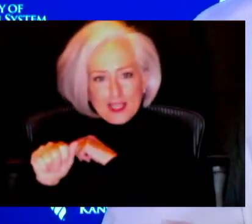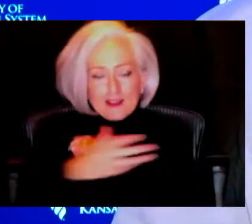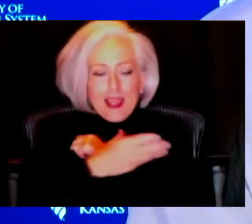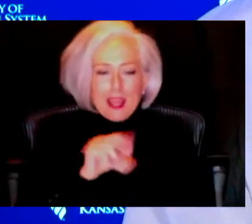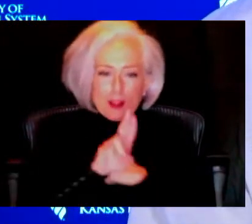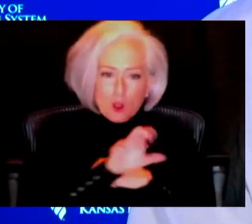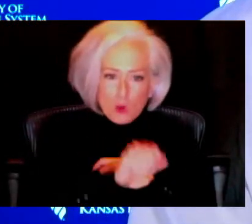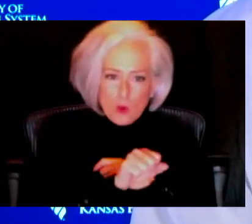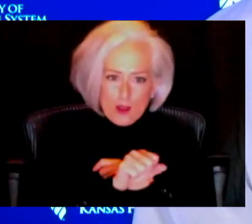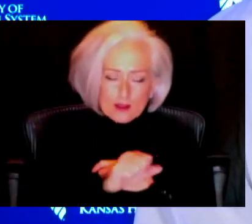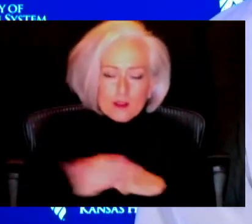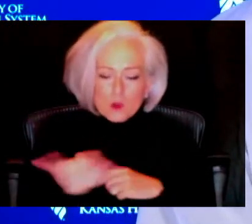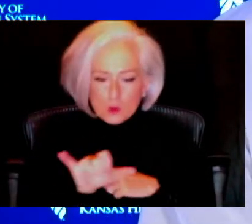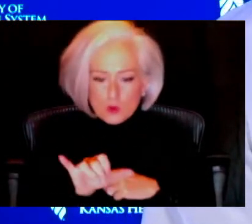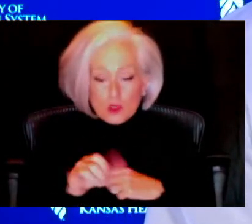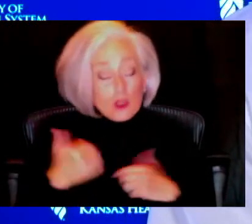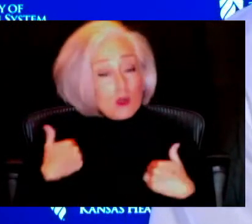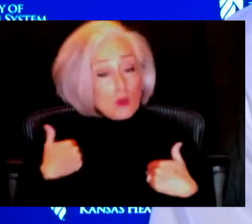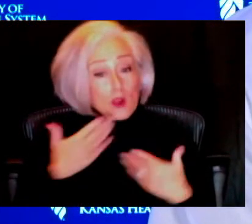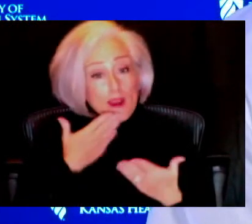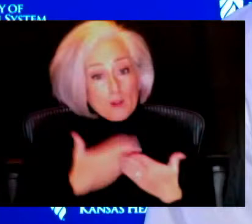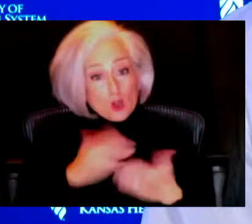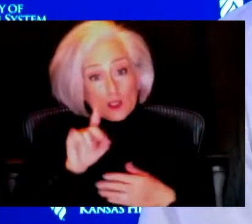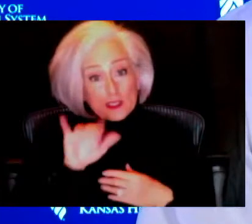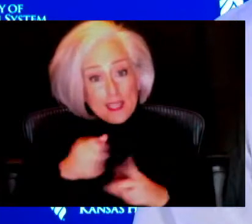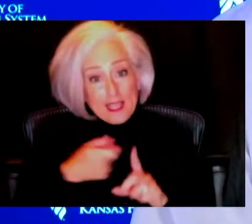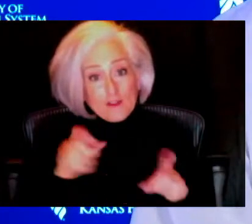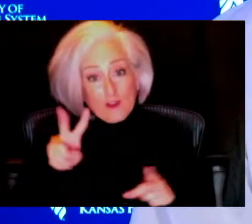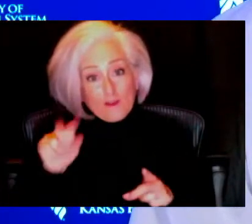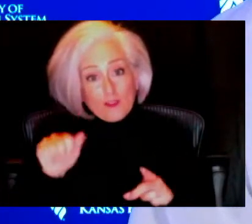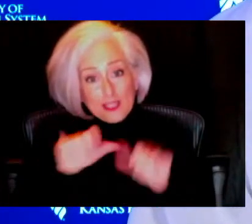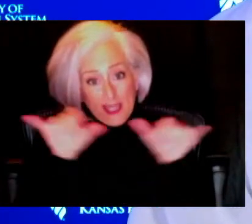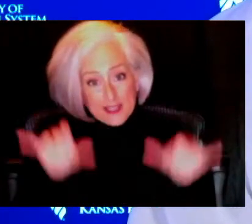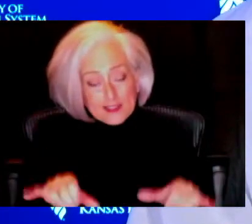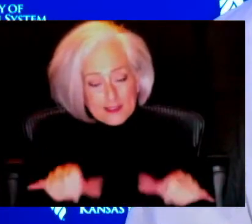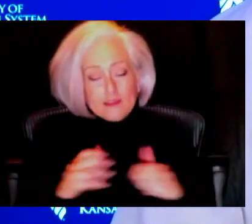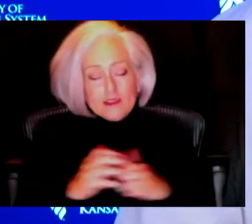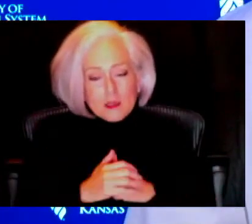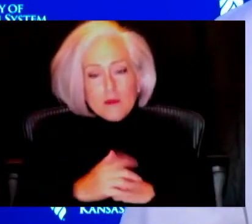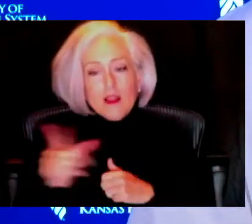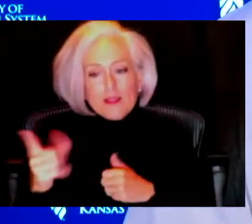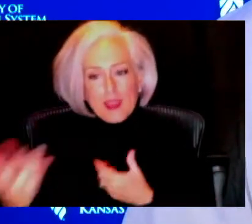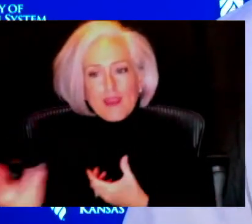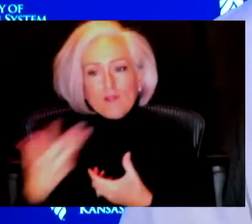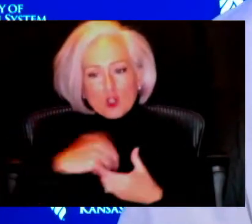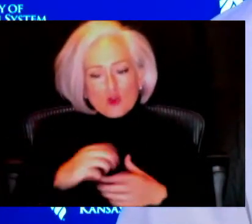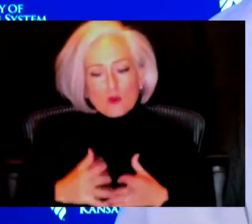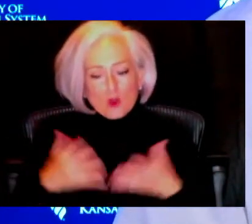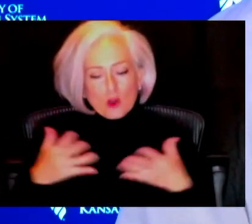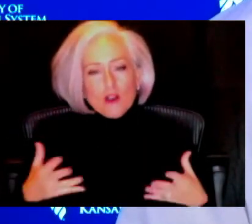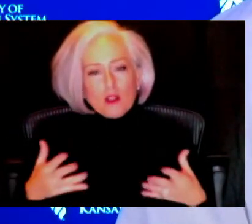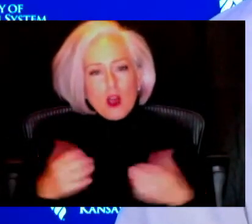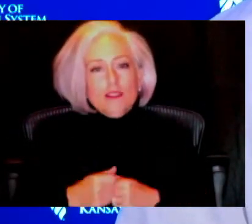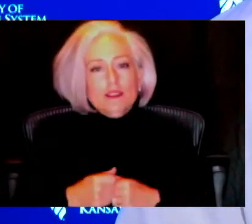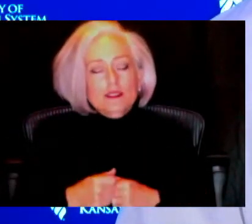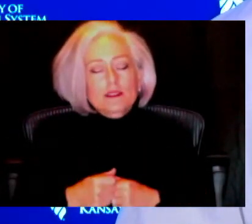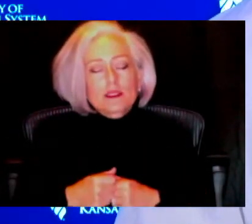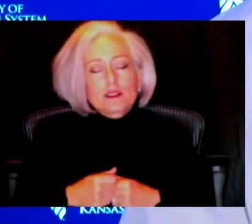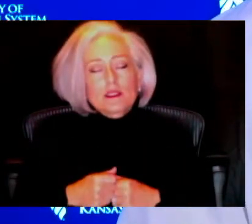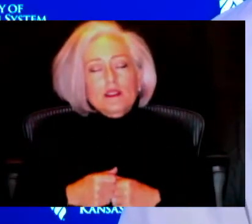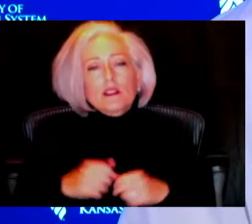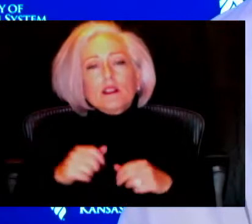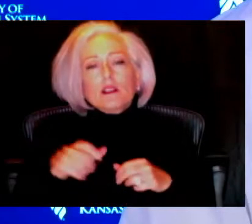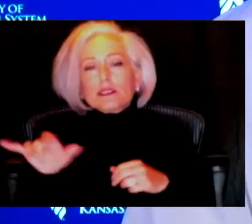gotten very good data from the VA systems as well. And so they've contributed a lot to that, as